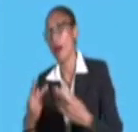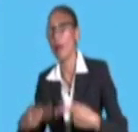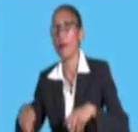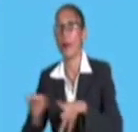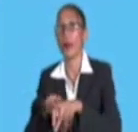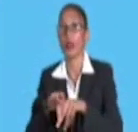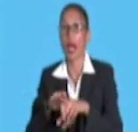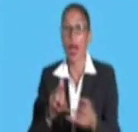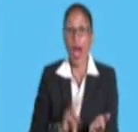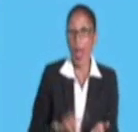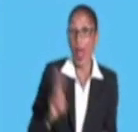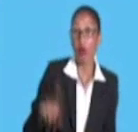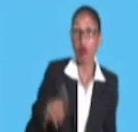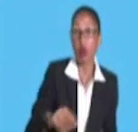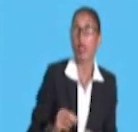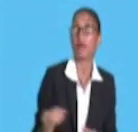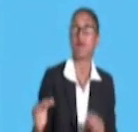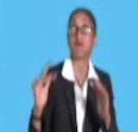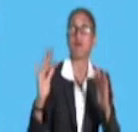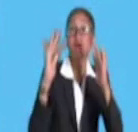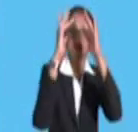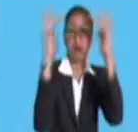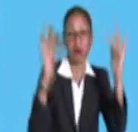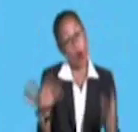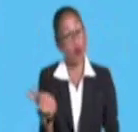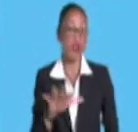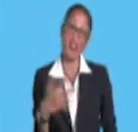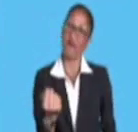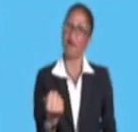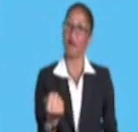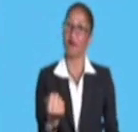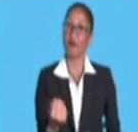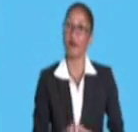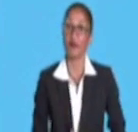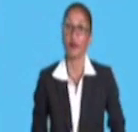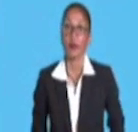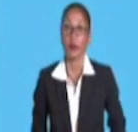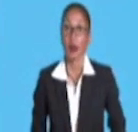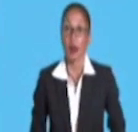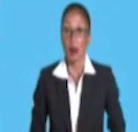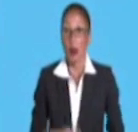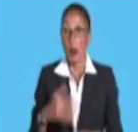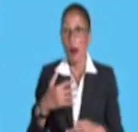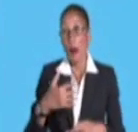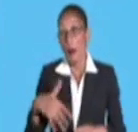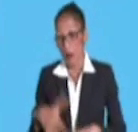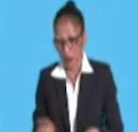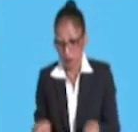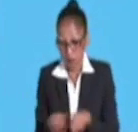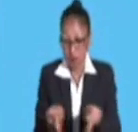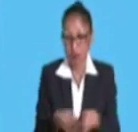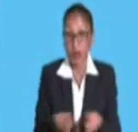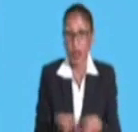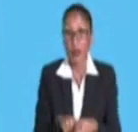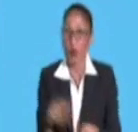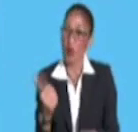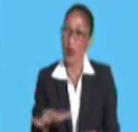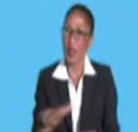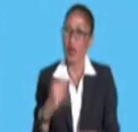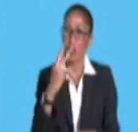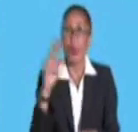Nassori Highland area, is already underway. The public-private partnership proposed in the